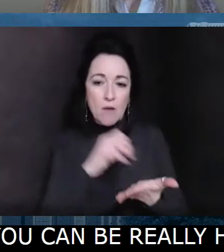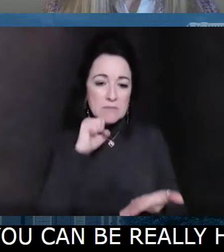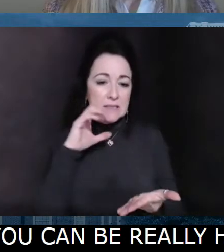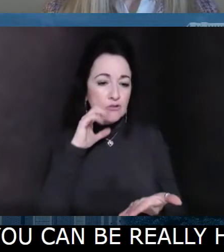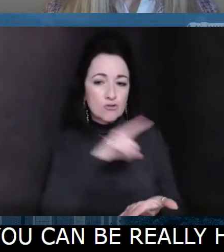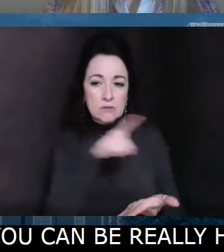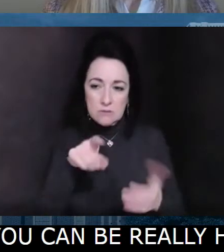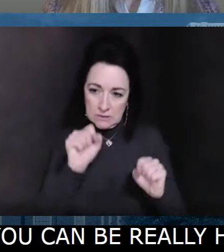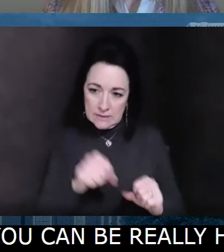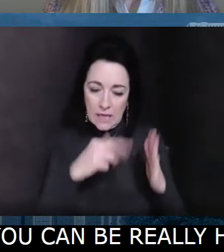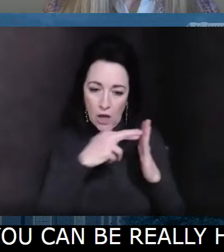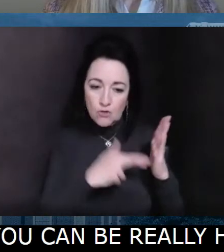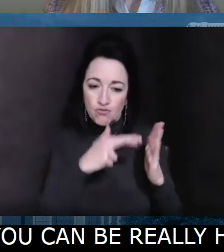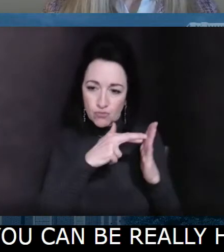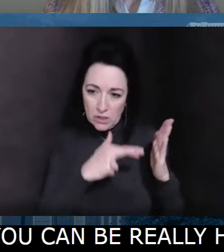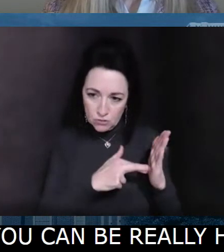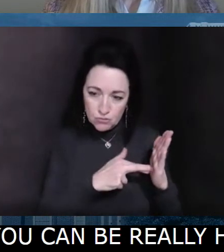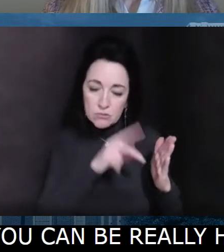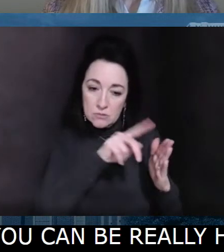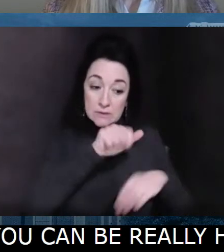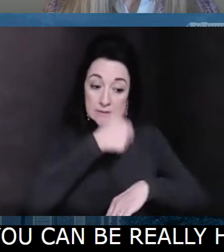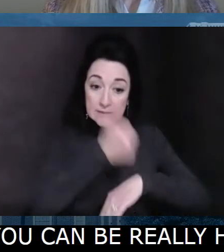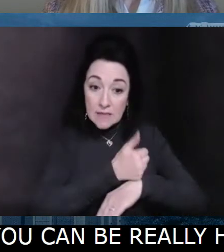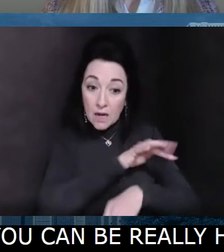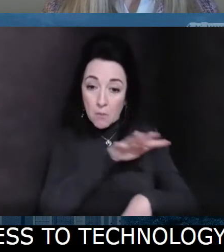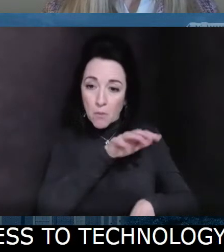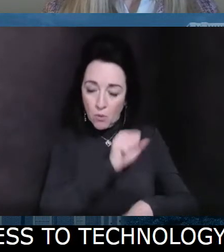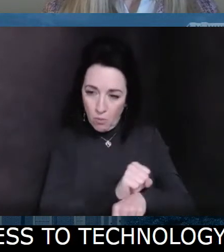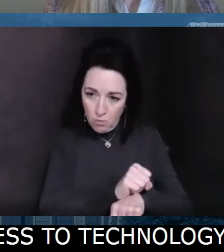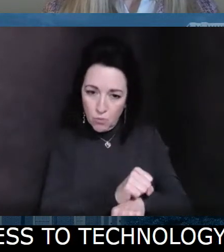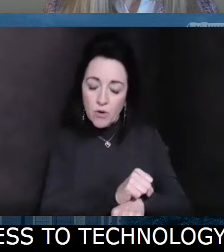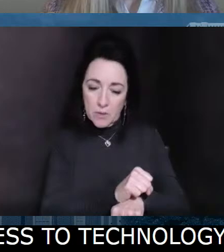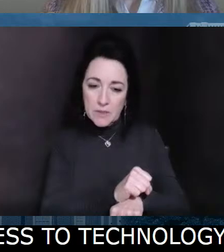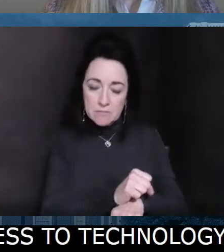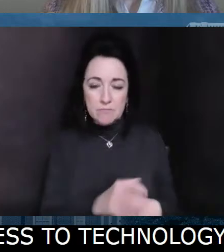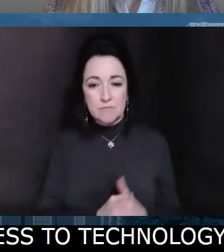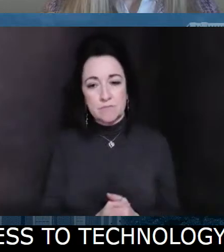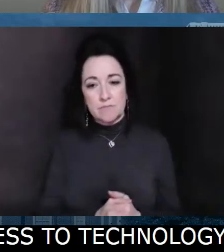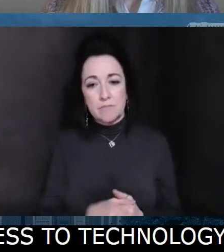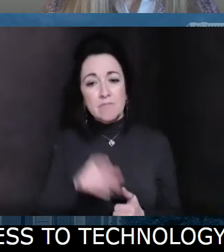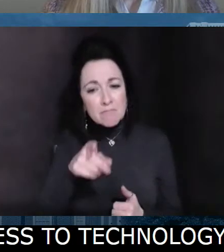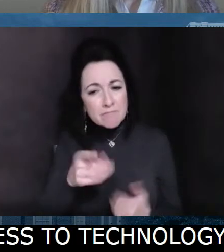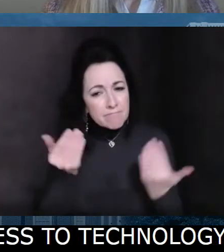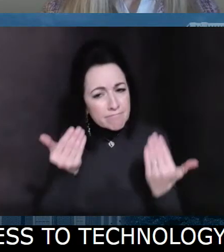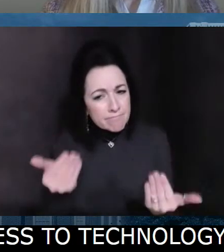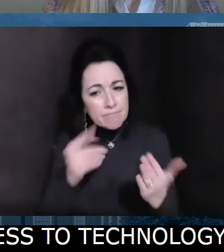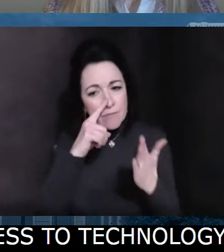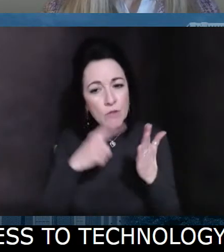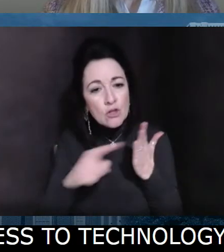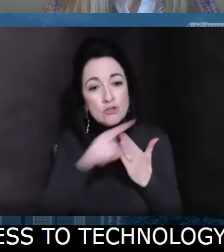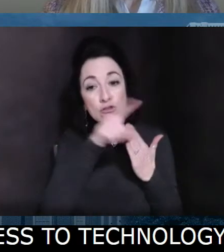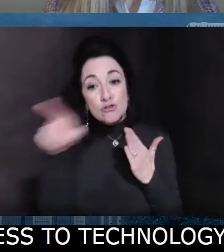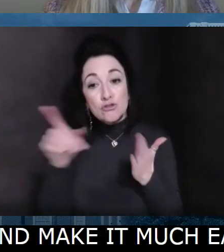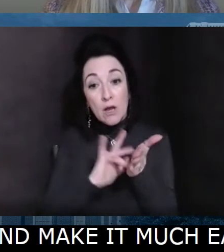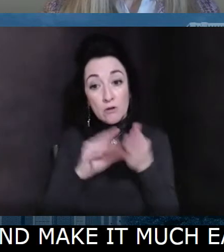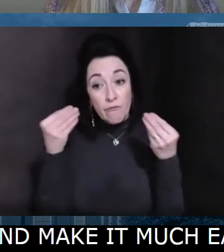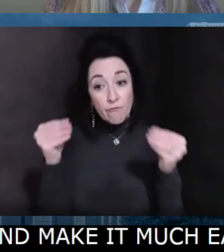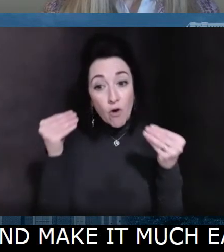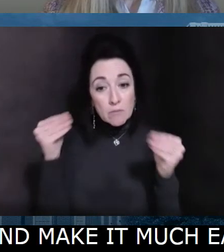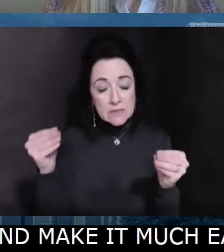us to get an appointment for them with a vaccine. Check your pharmacies and your primary care. We're pushing more supply to